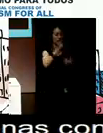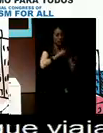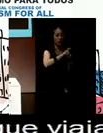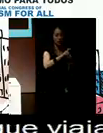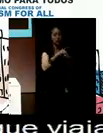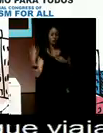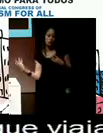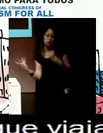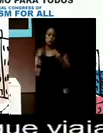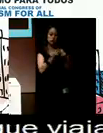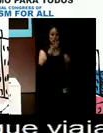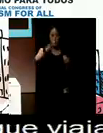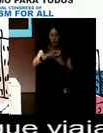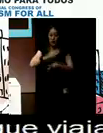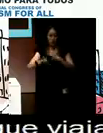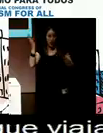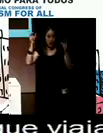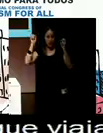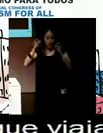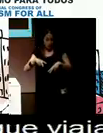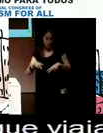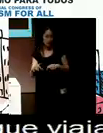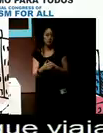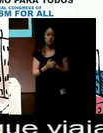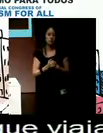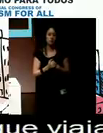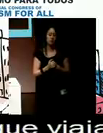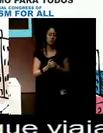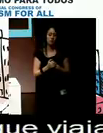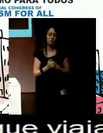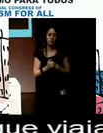can count on 2 to 2.8 travelers in total.